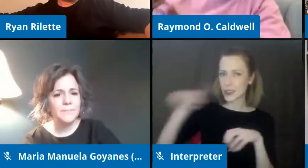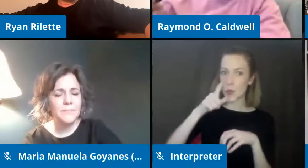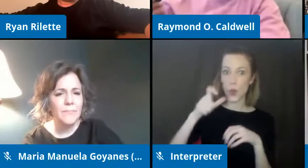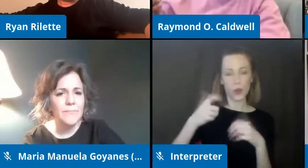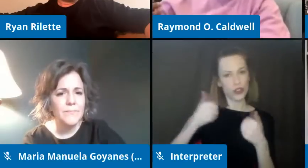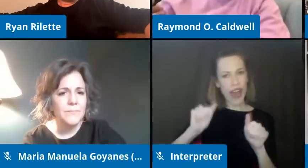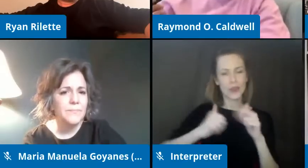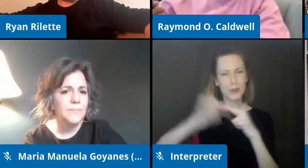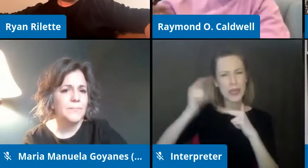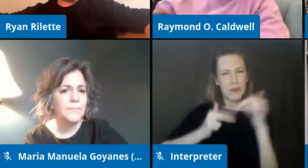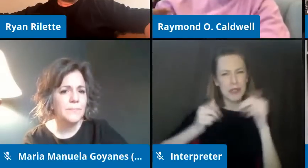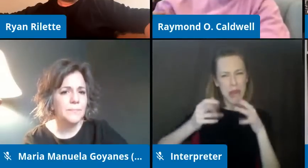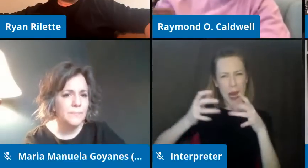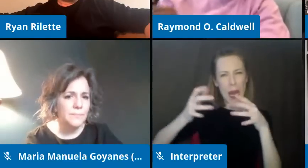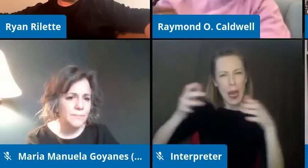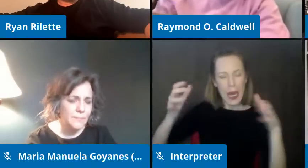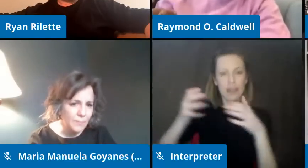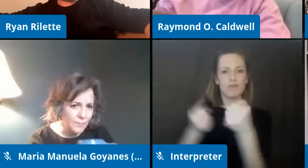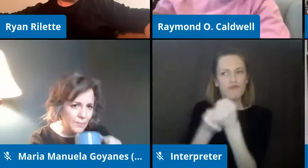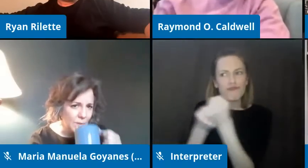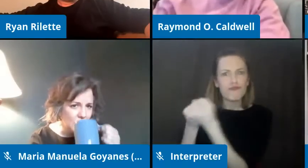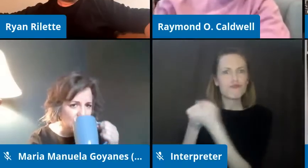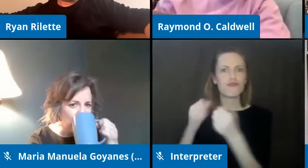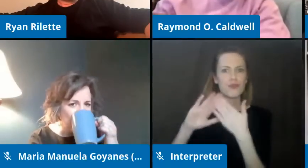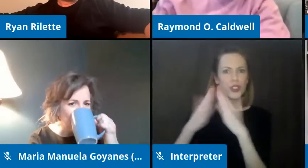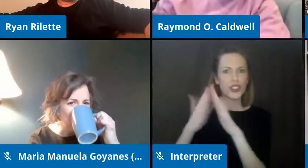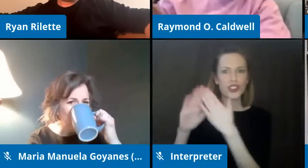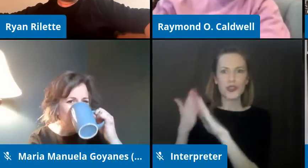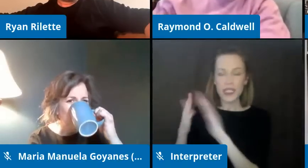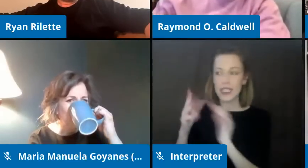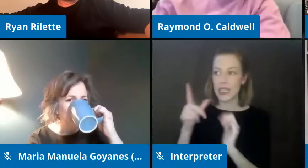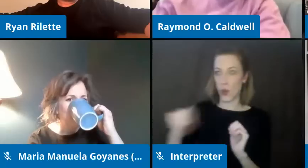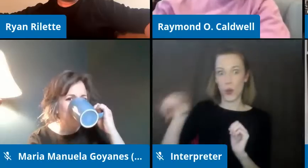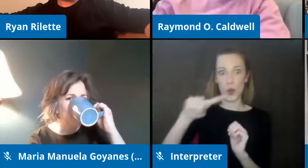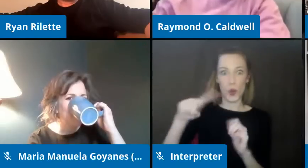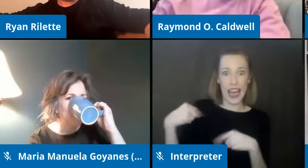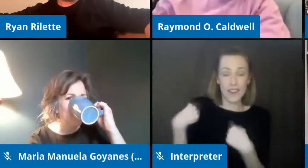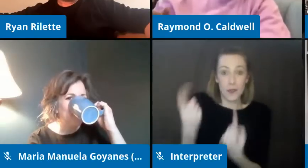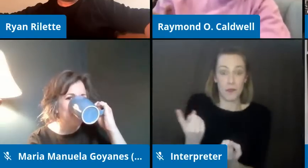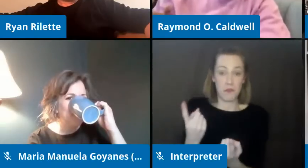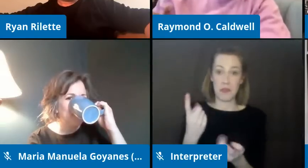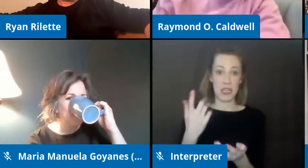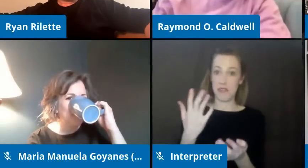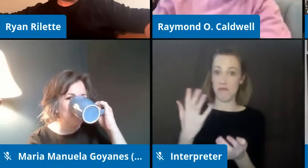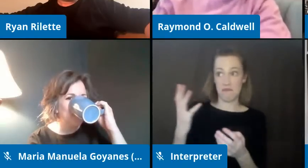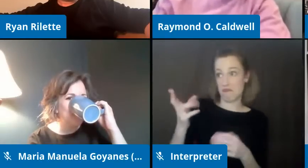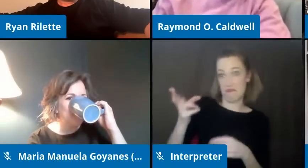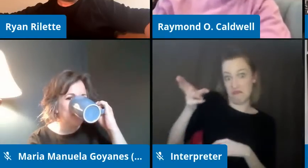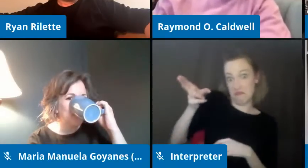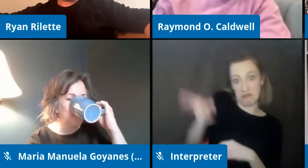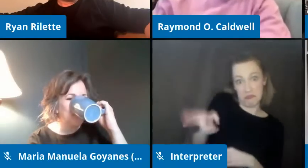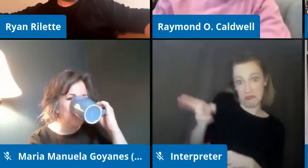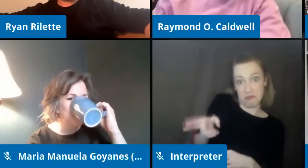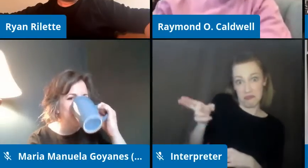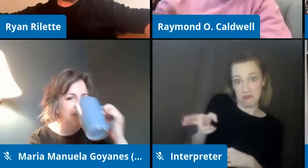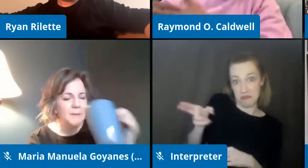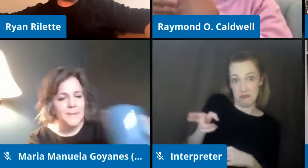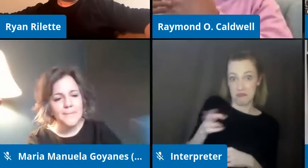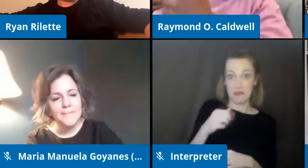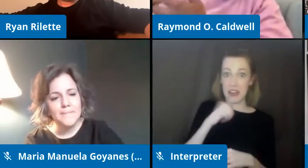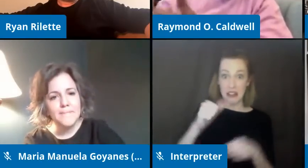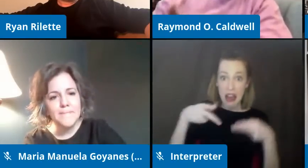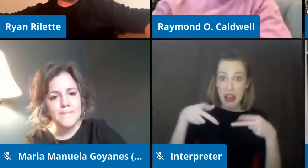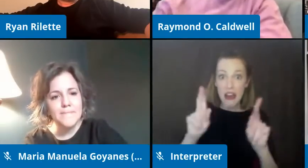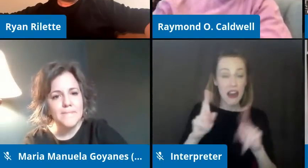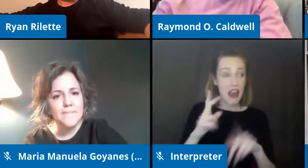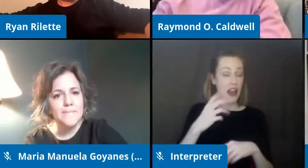and bring back a subset of people who have been disenfranchised from theater spaces forever. So as I've been